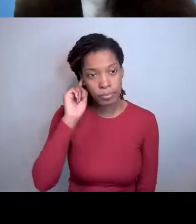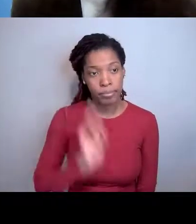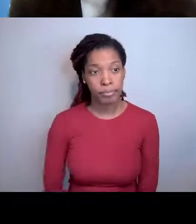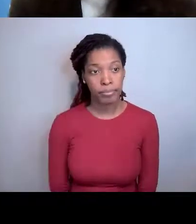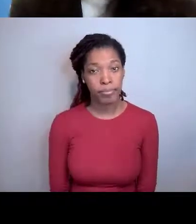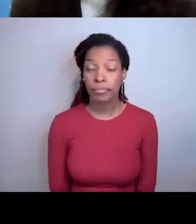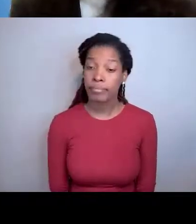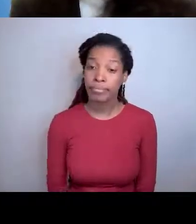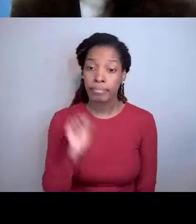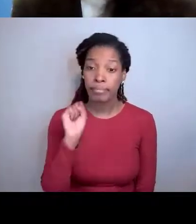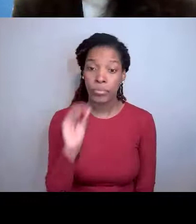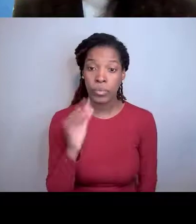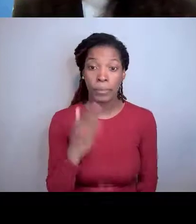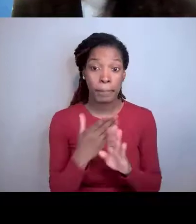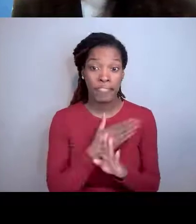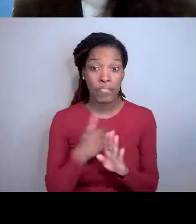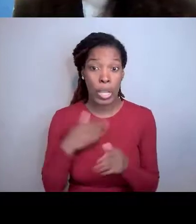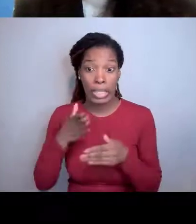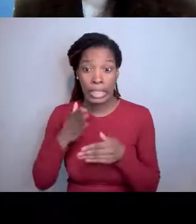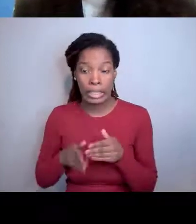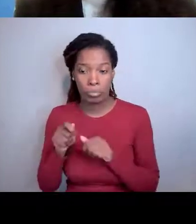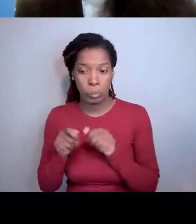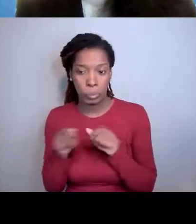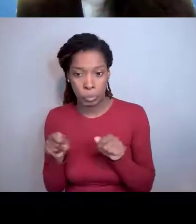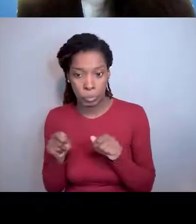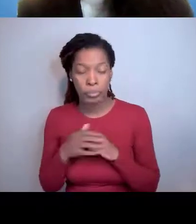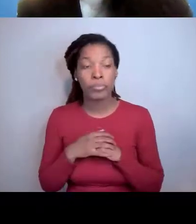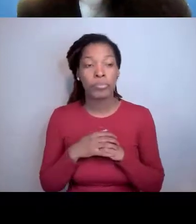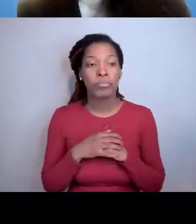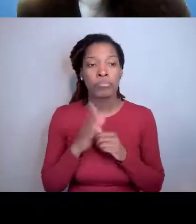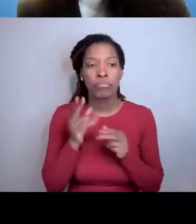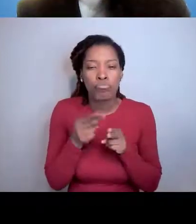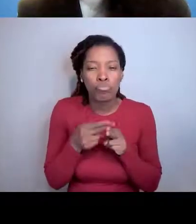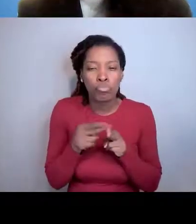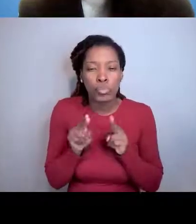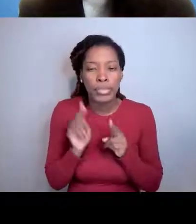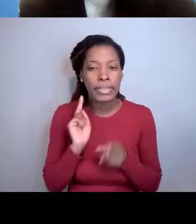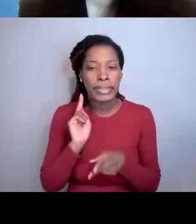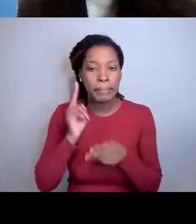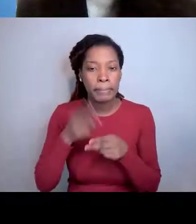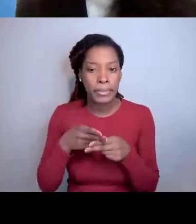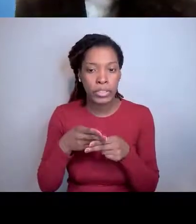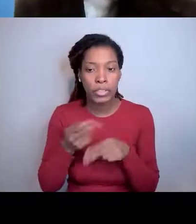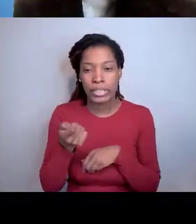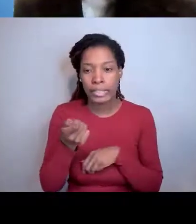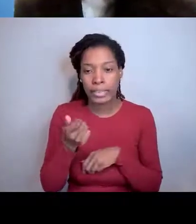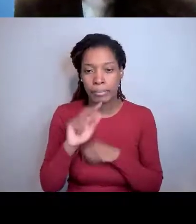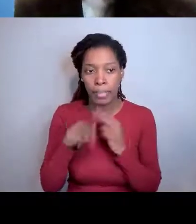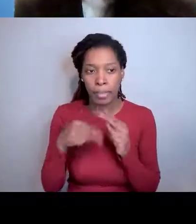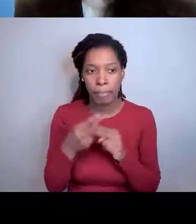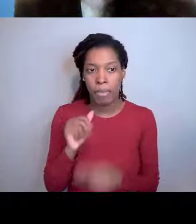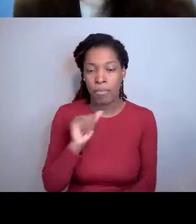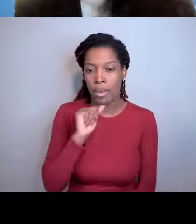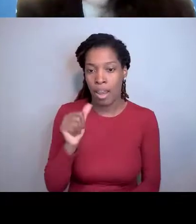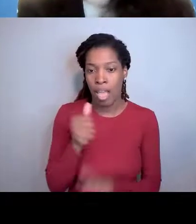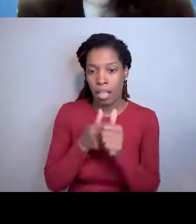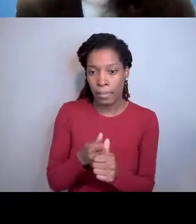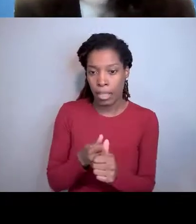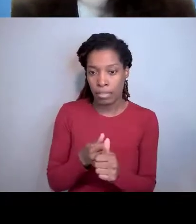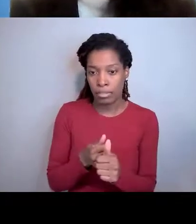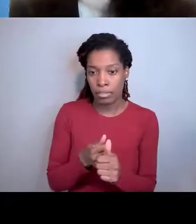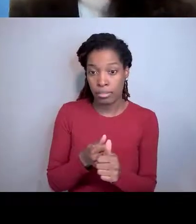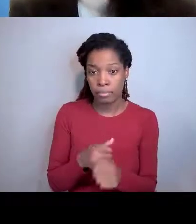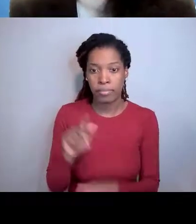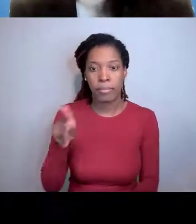So before I end and wrap up, I'd like to just briefly mention a little bit about non-compliance. The